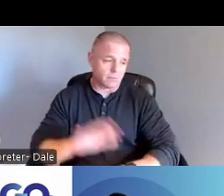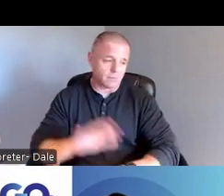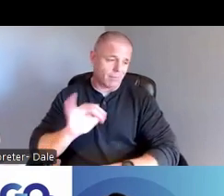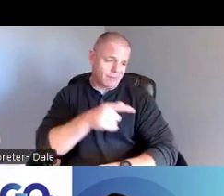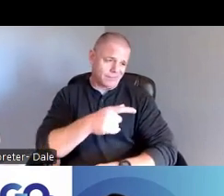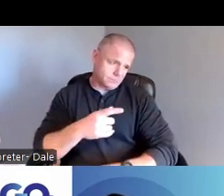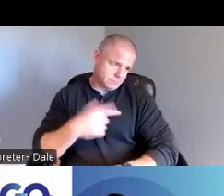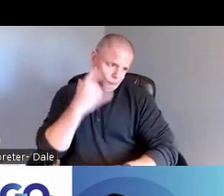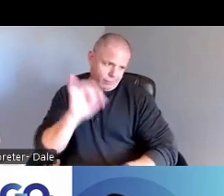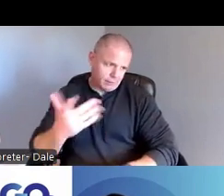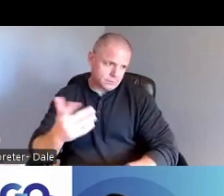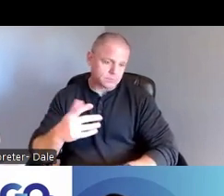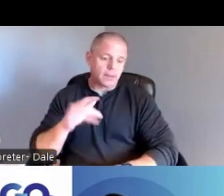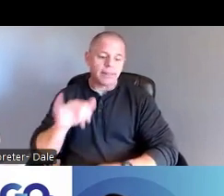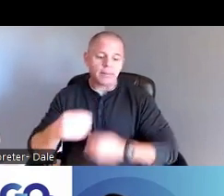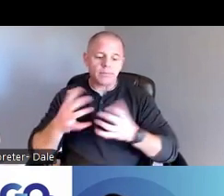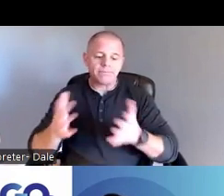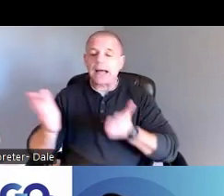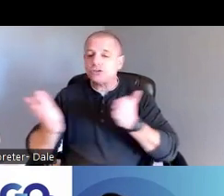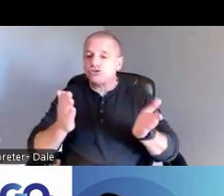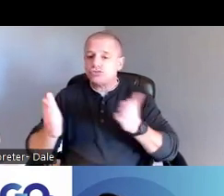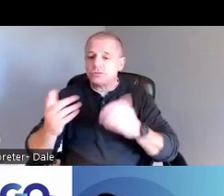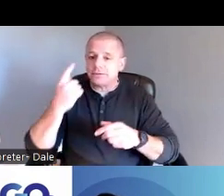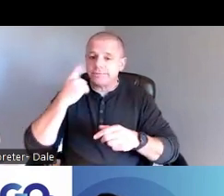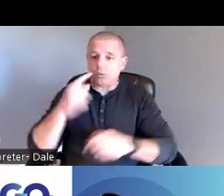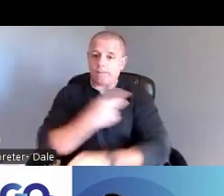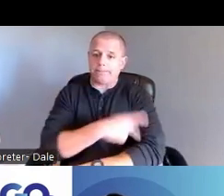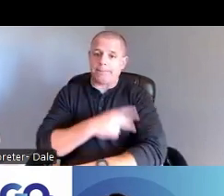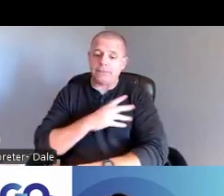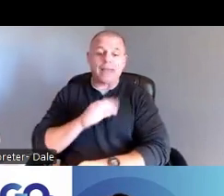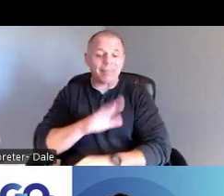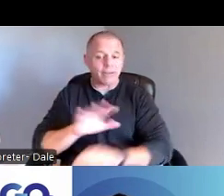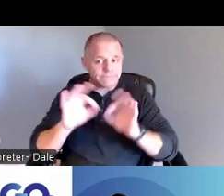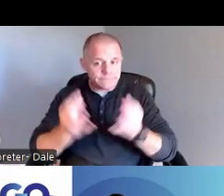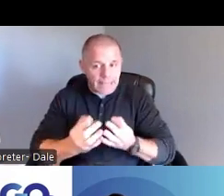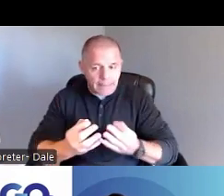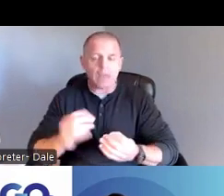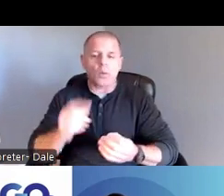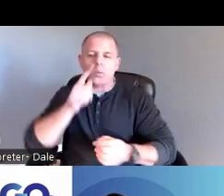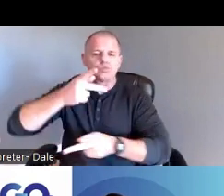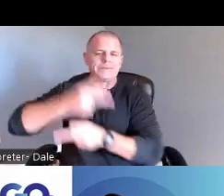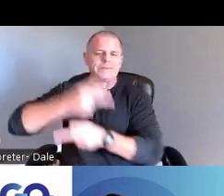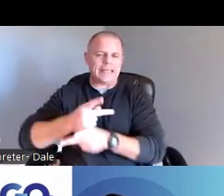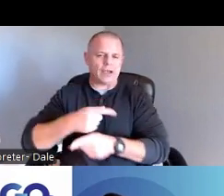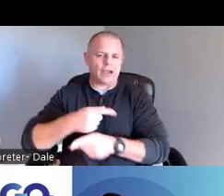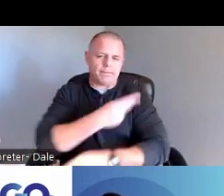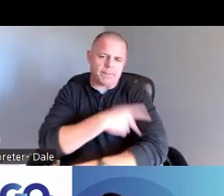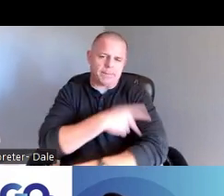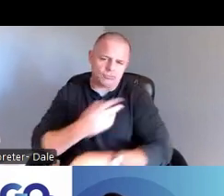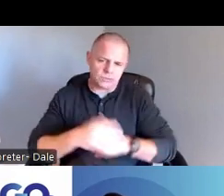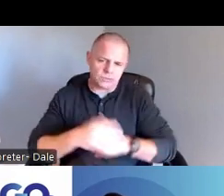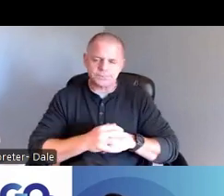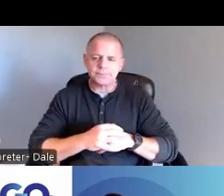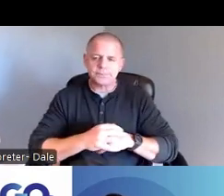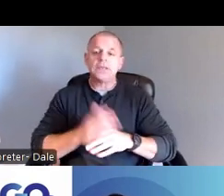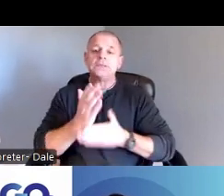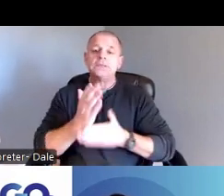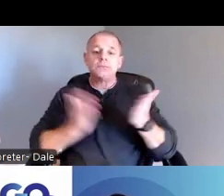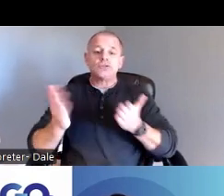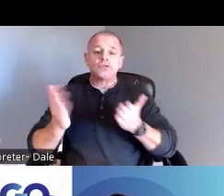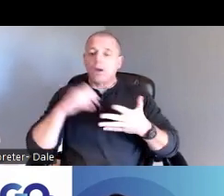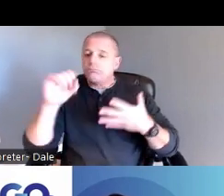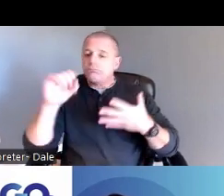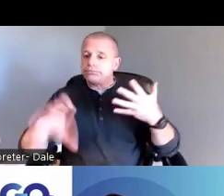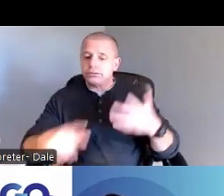support services provides services for patients and their families and caregivers. Some of those services that we offer are a